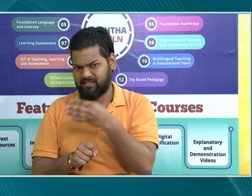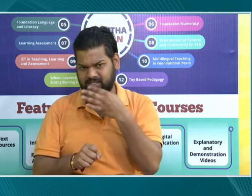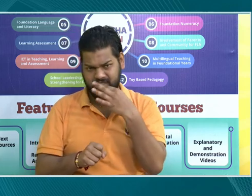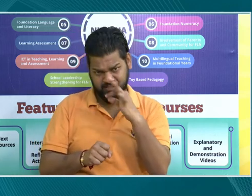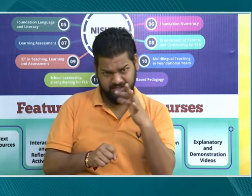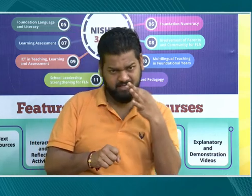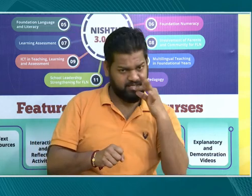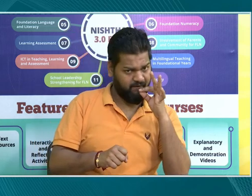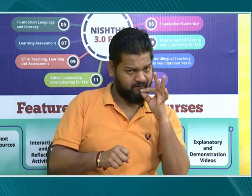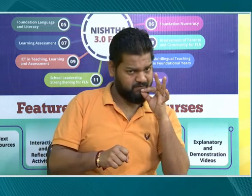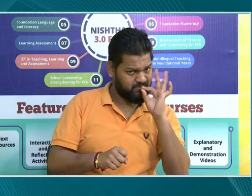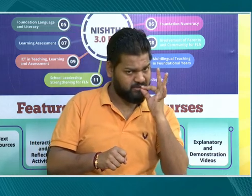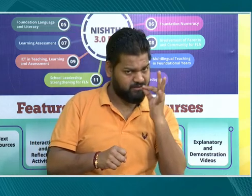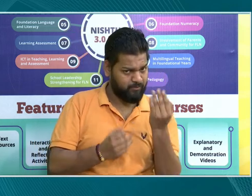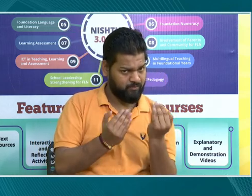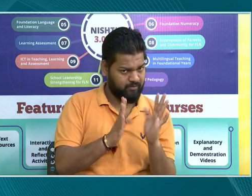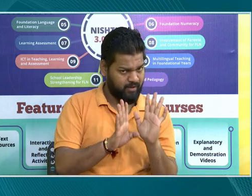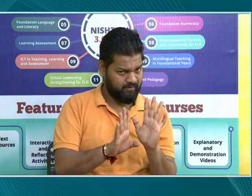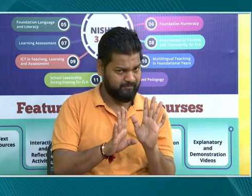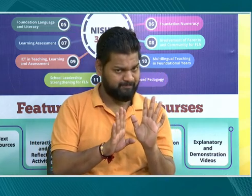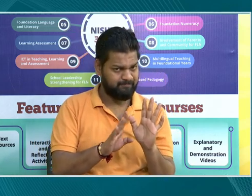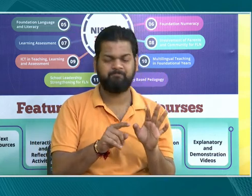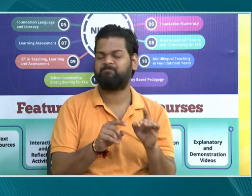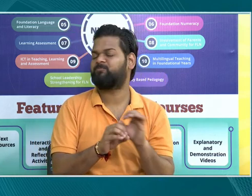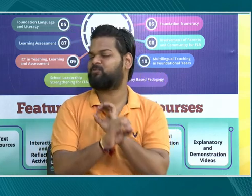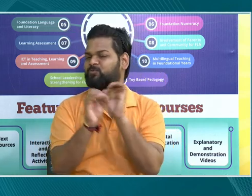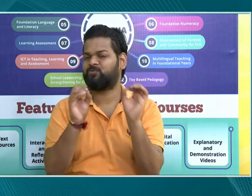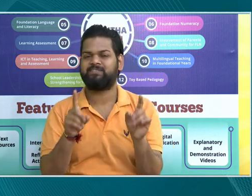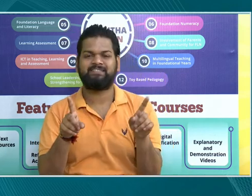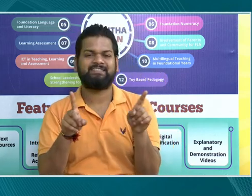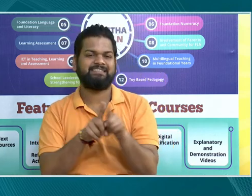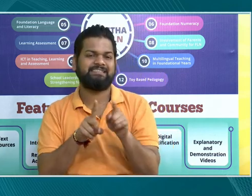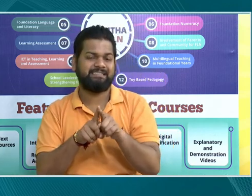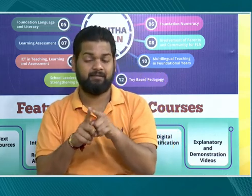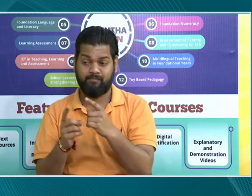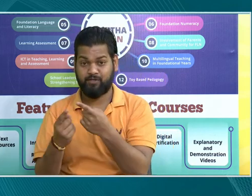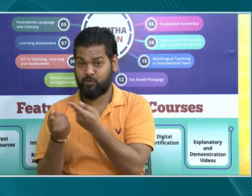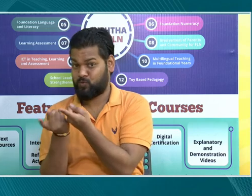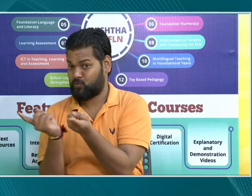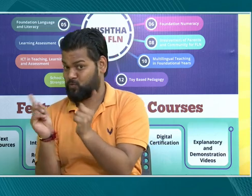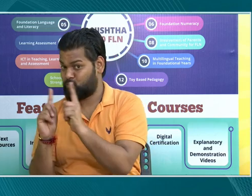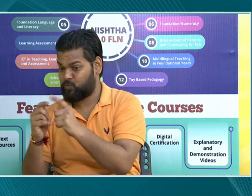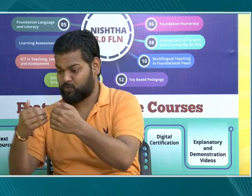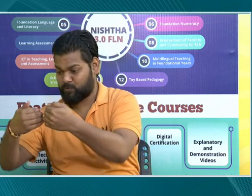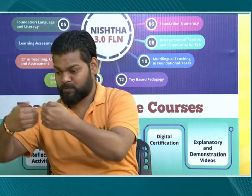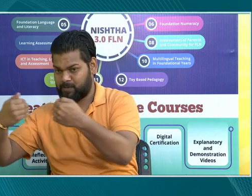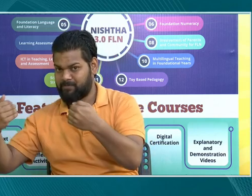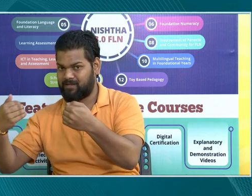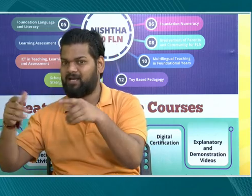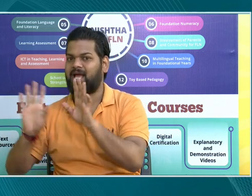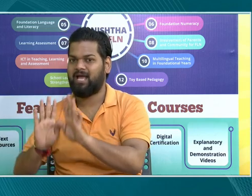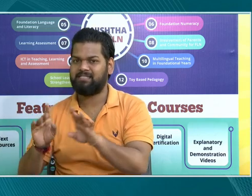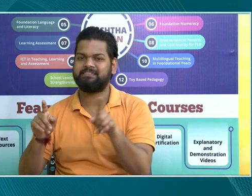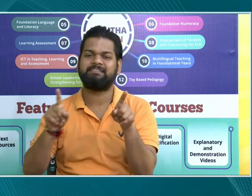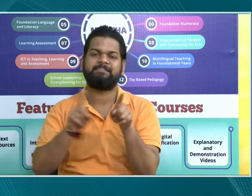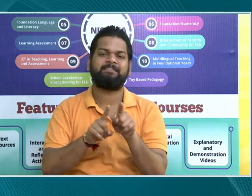a separate room, which is called a laboratory, in which a